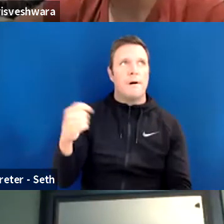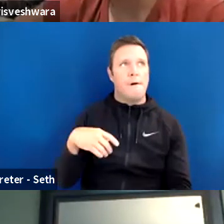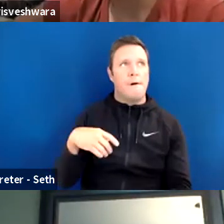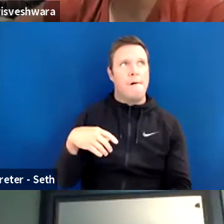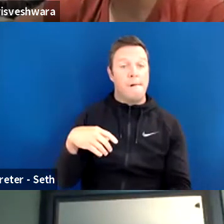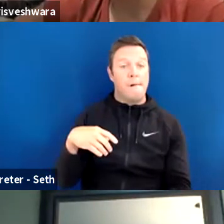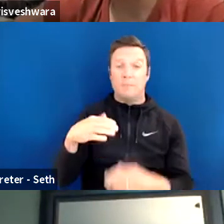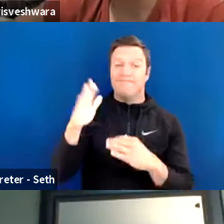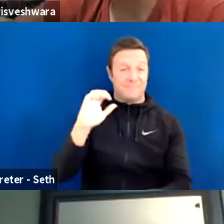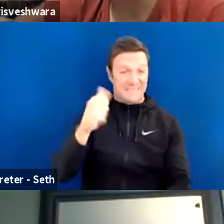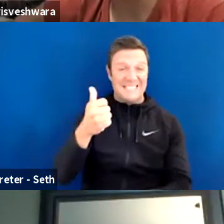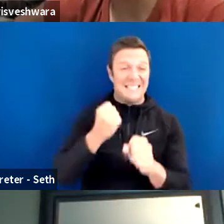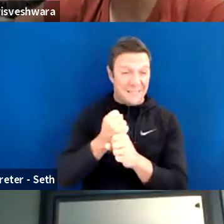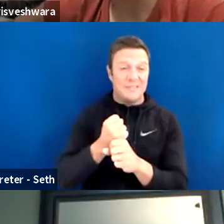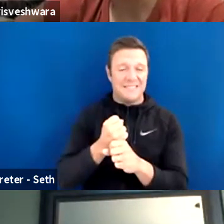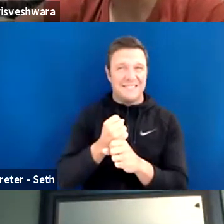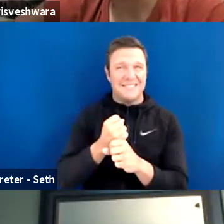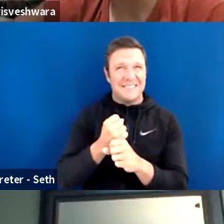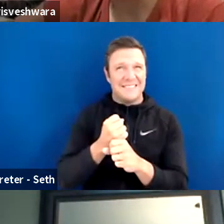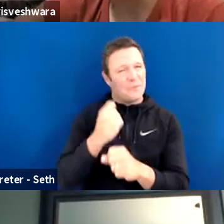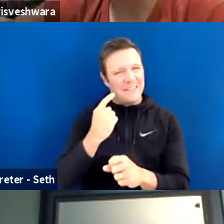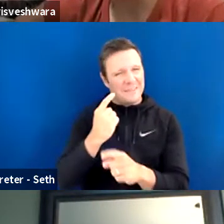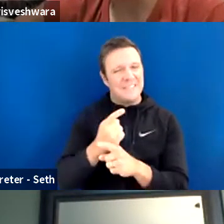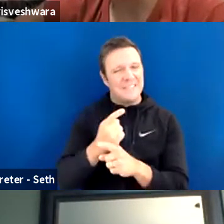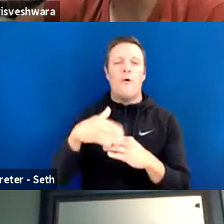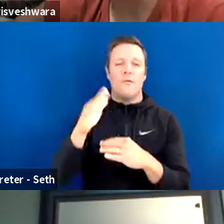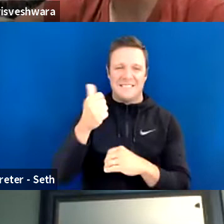more than 10 years. I don't know exactly how many, but more than 10. Yeah.